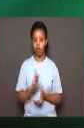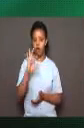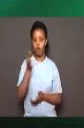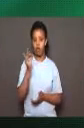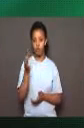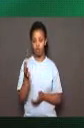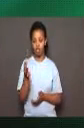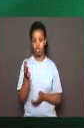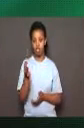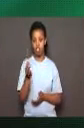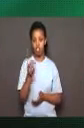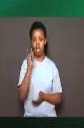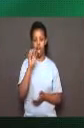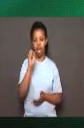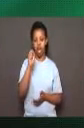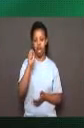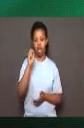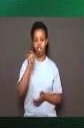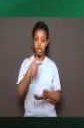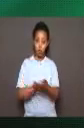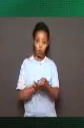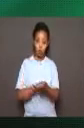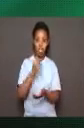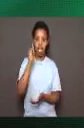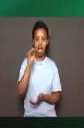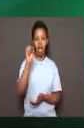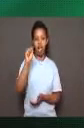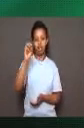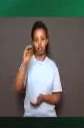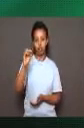Fructose is an isomer of glucose.